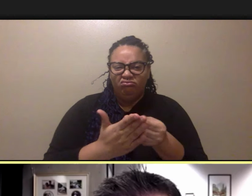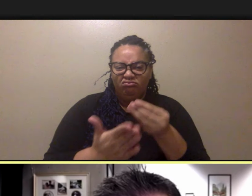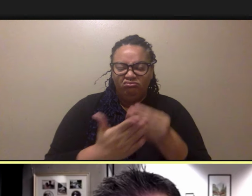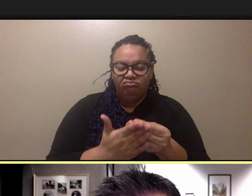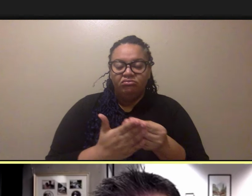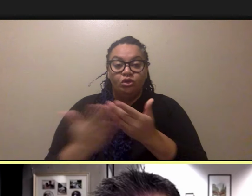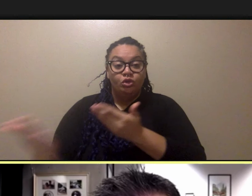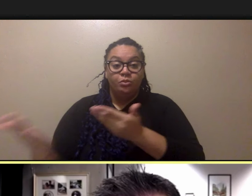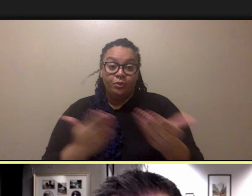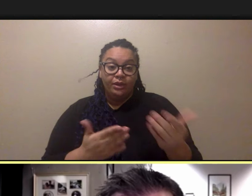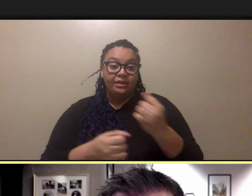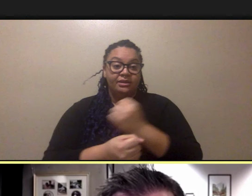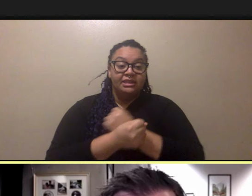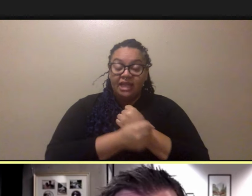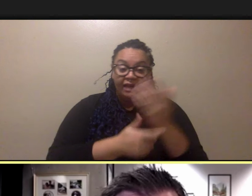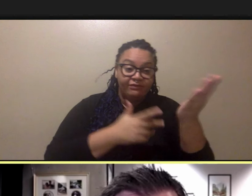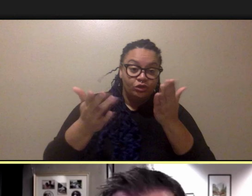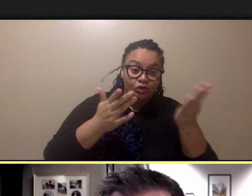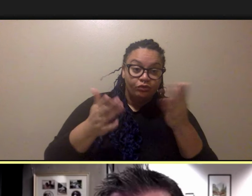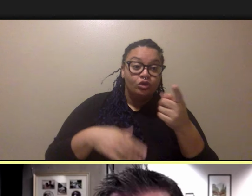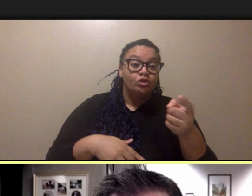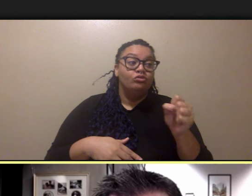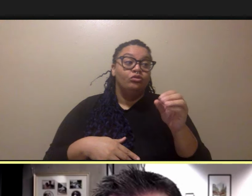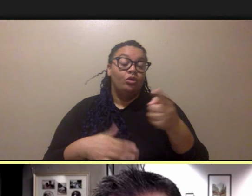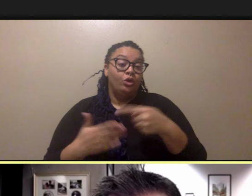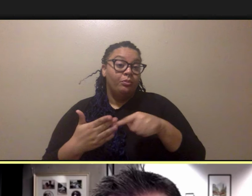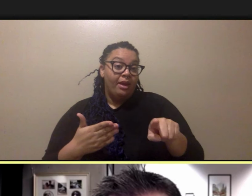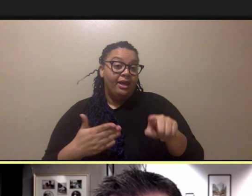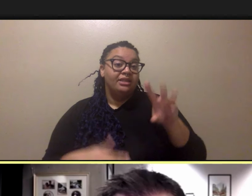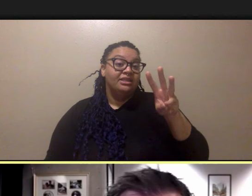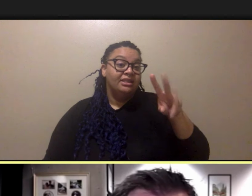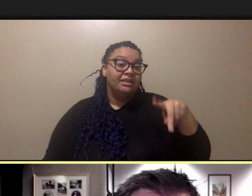of the 17th century. So you paid £6 for 7 years of labor.